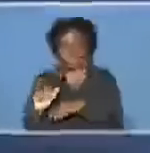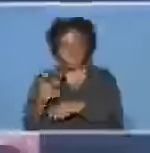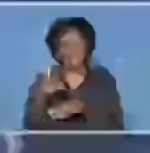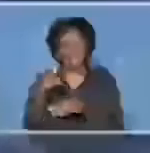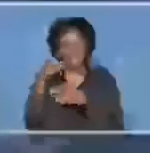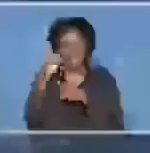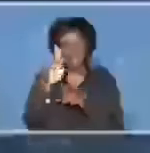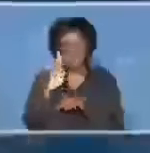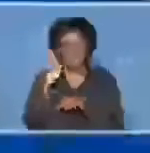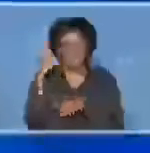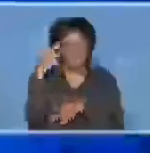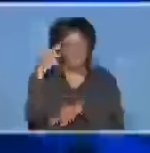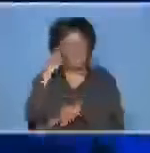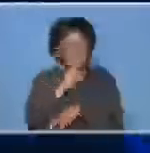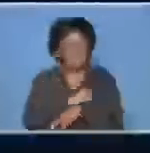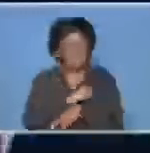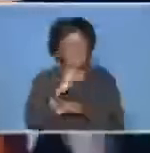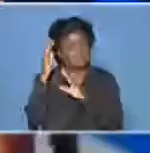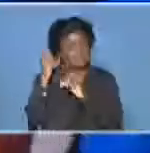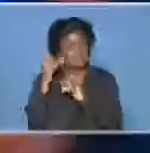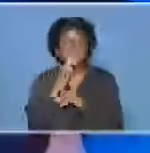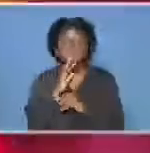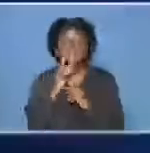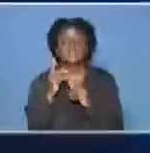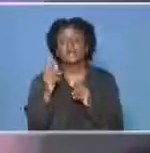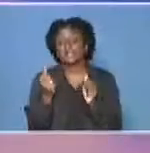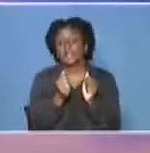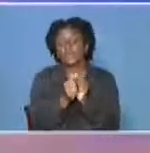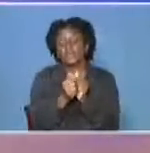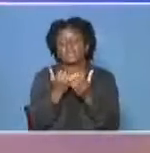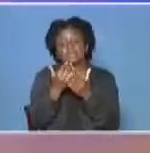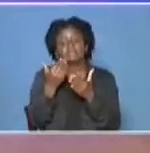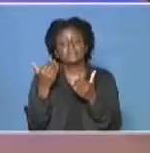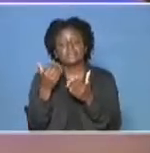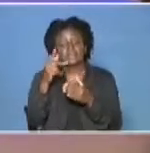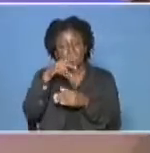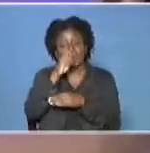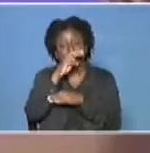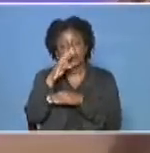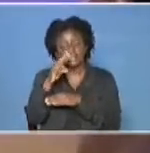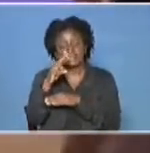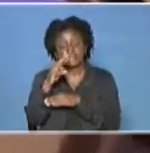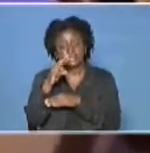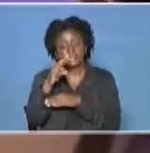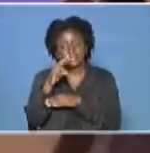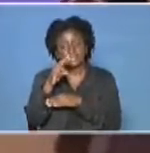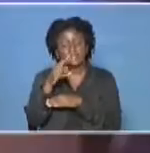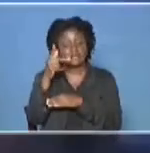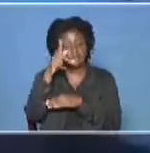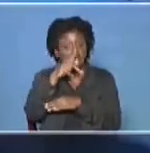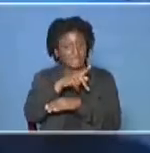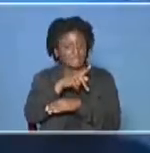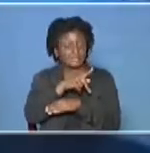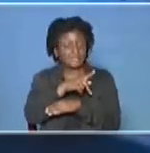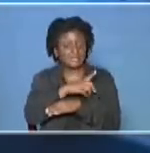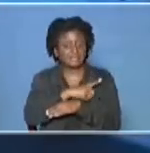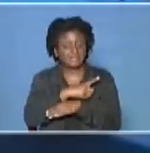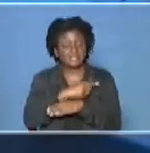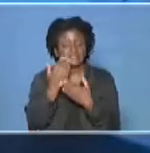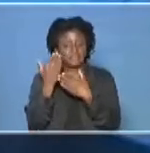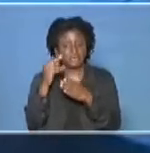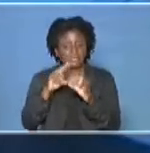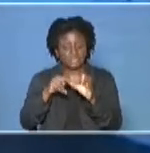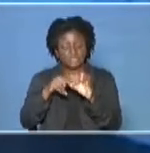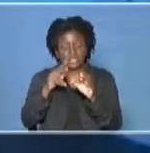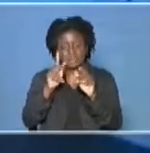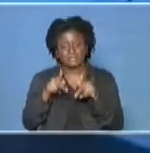who's expected to speak along with his immediate predecessor, Prime Minister the Honorable Philip Davis, conference host and Trinidad and